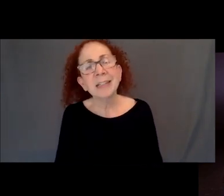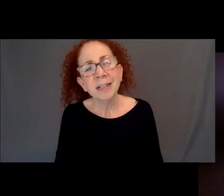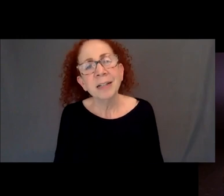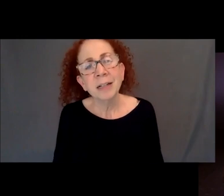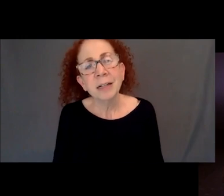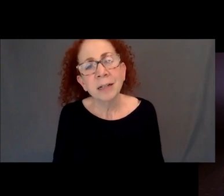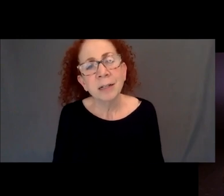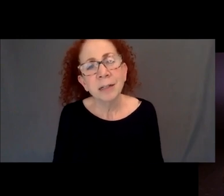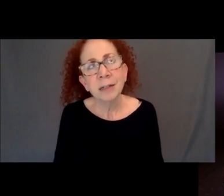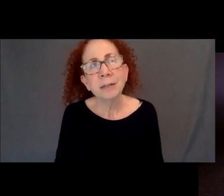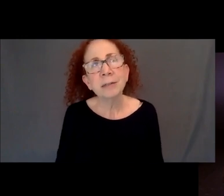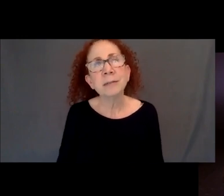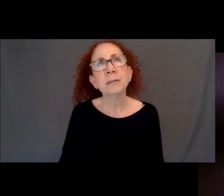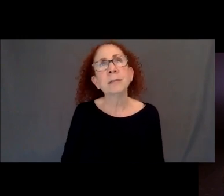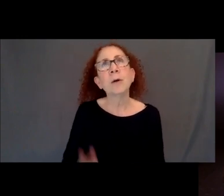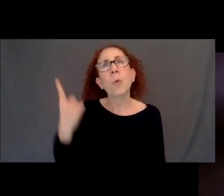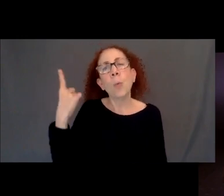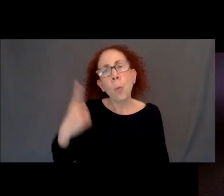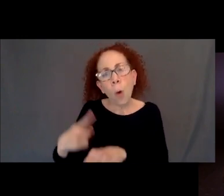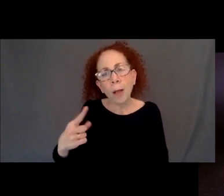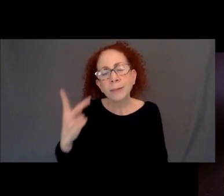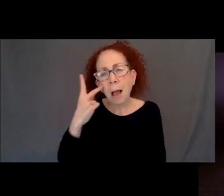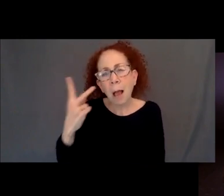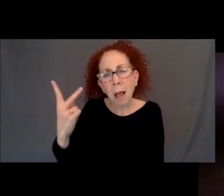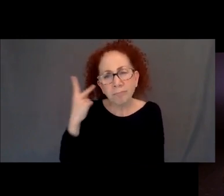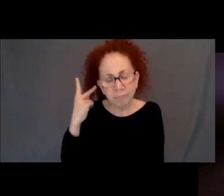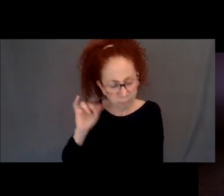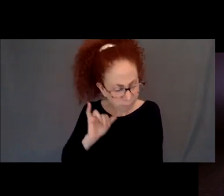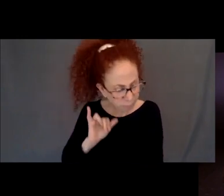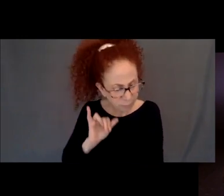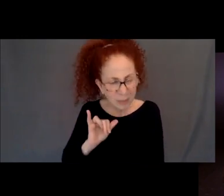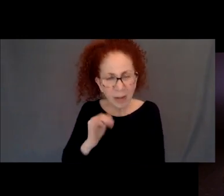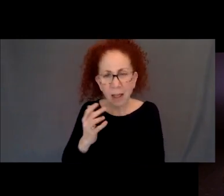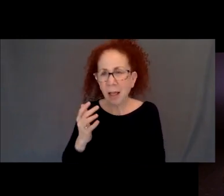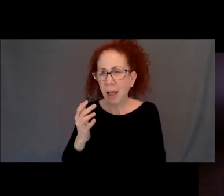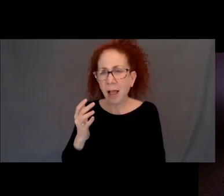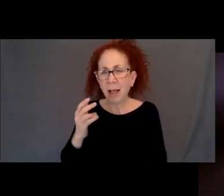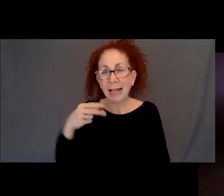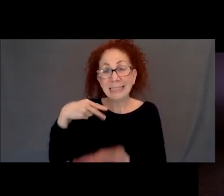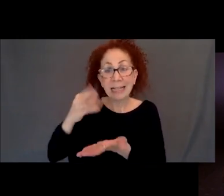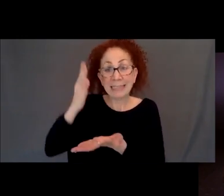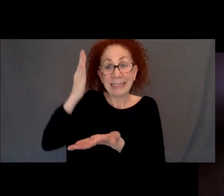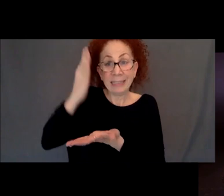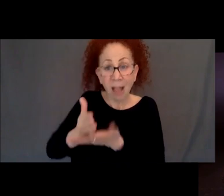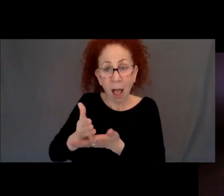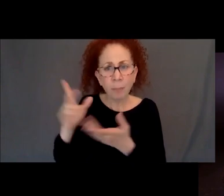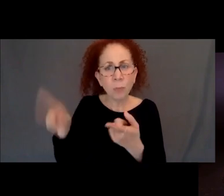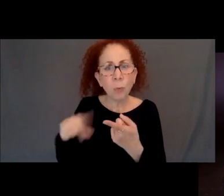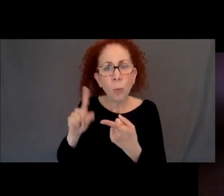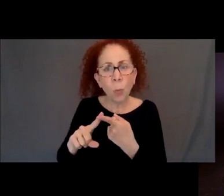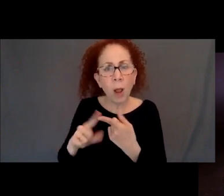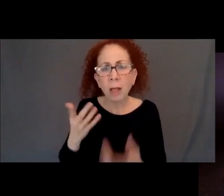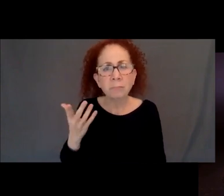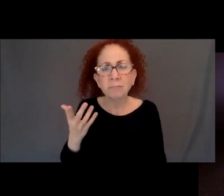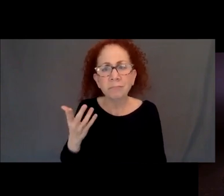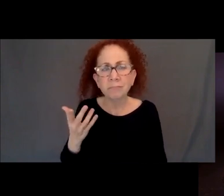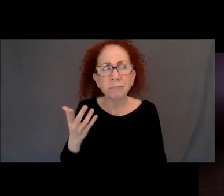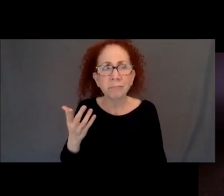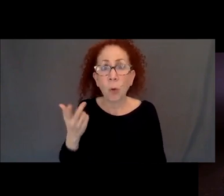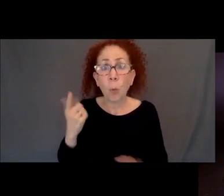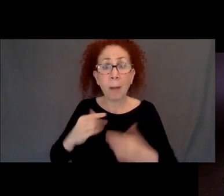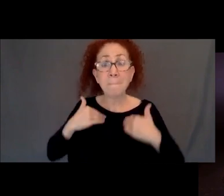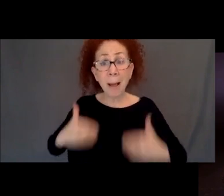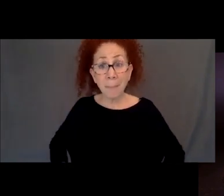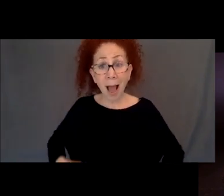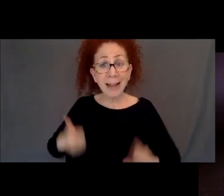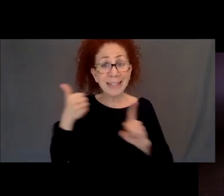moments I can really think of where there was a stop was only moments when my body